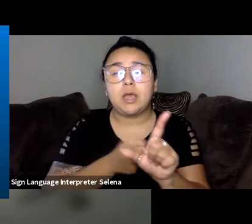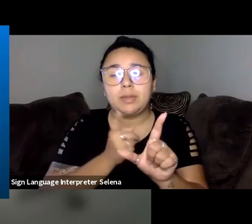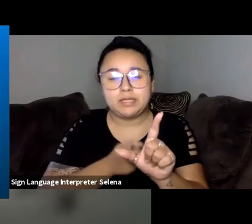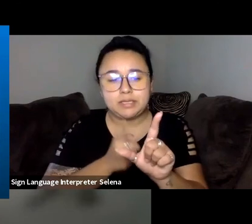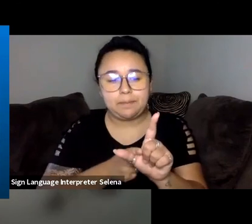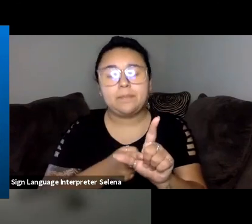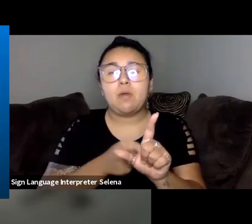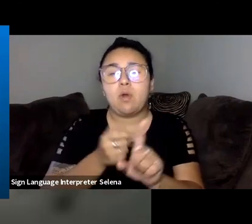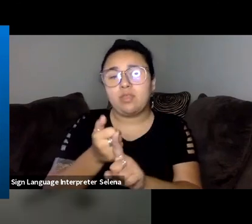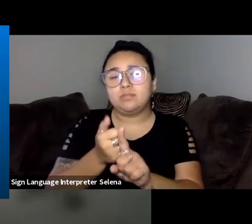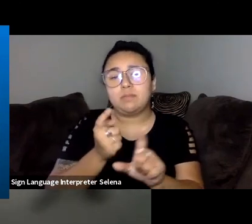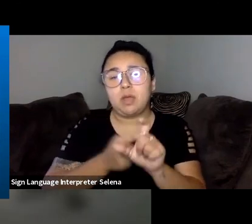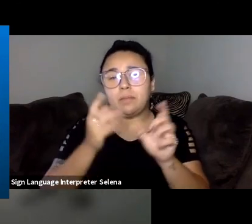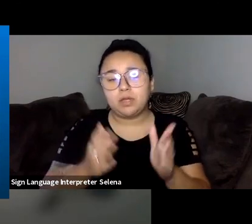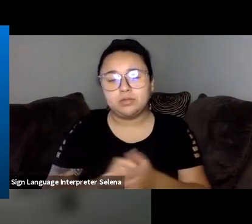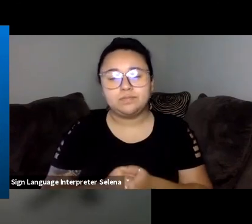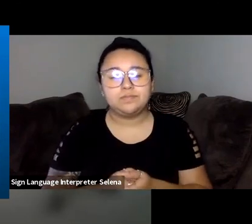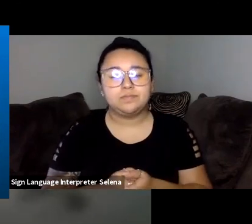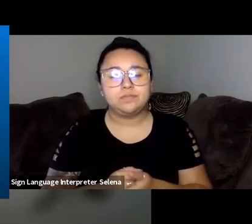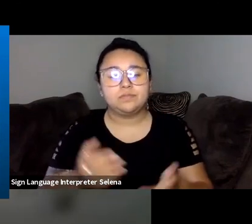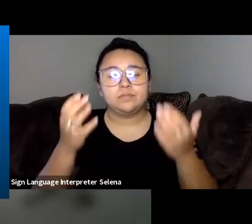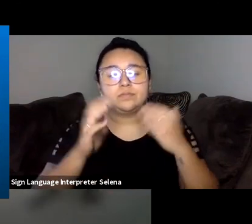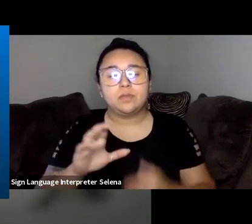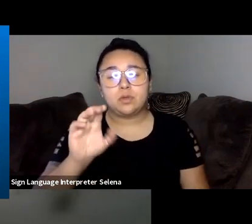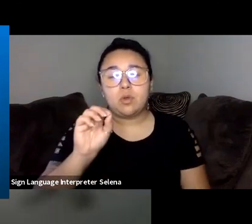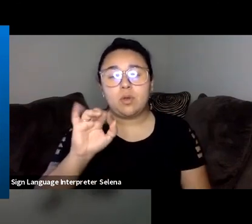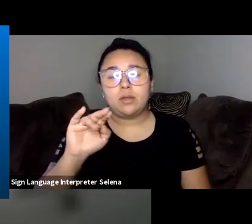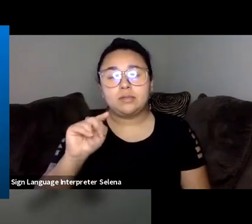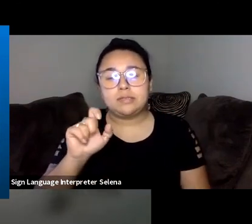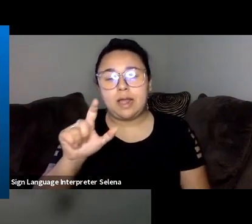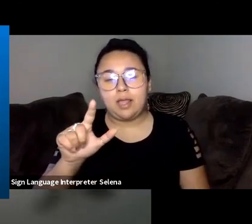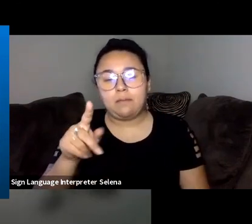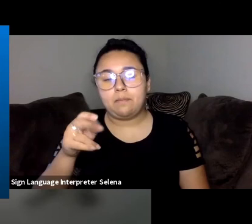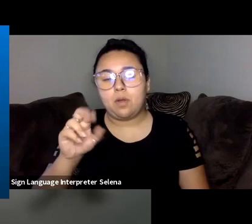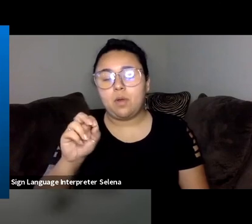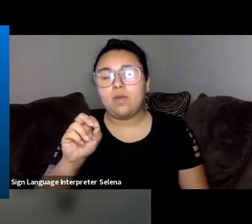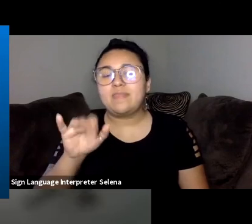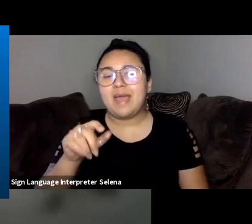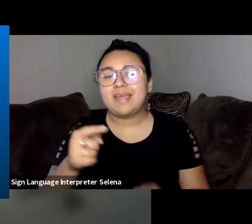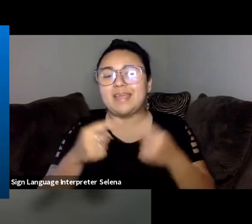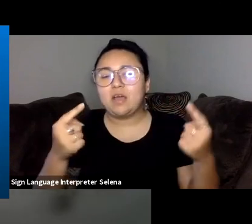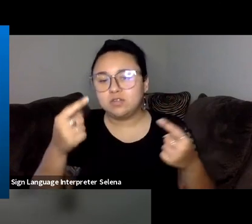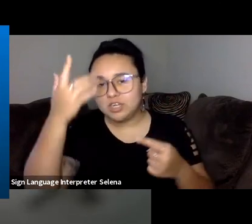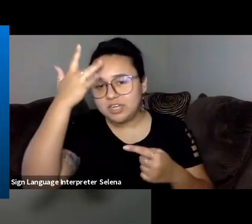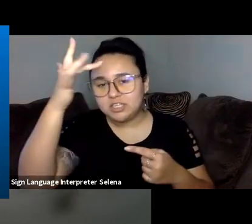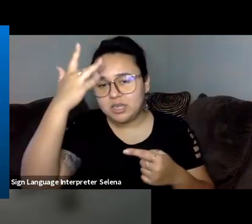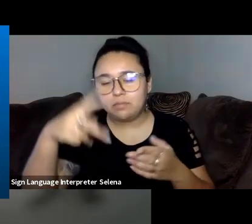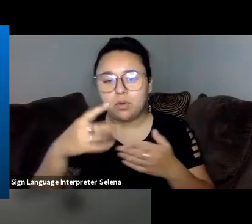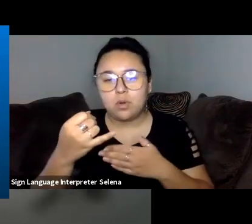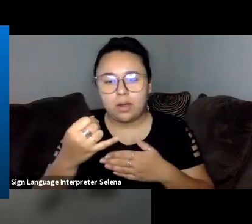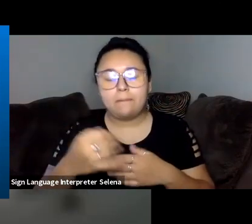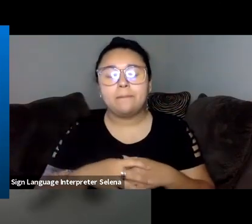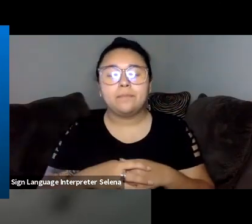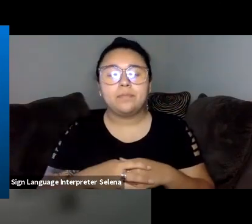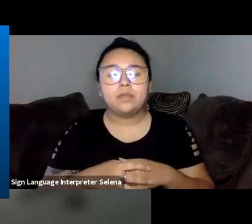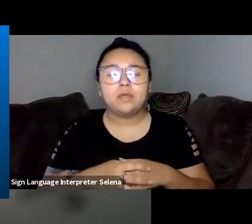There was the counterintelligence program, which actually led to one of the first domestic terrorism charges in the